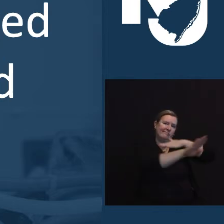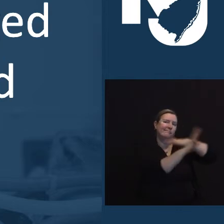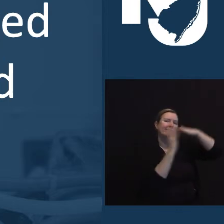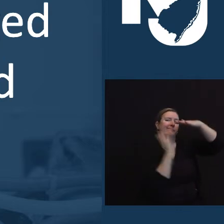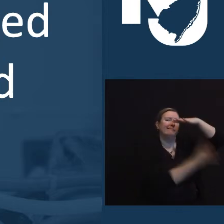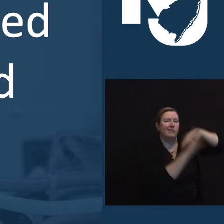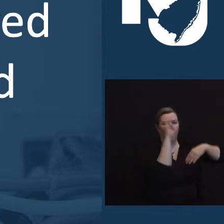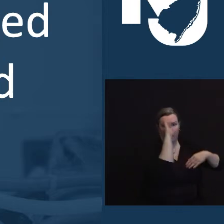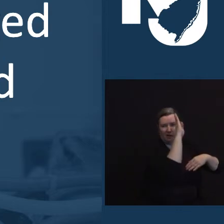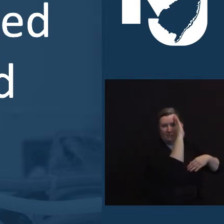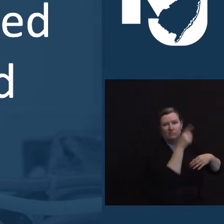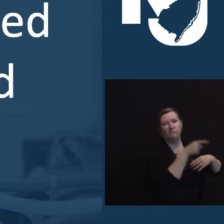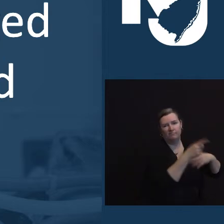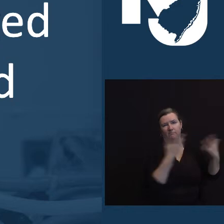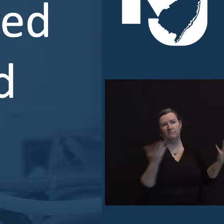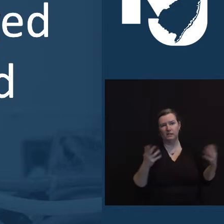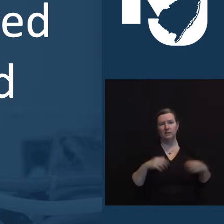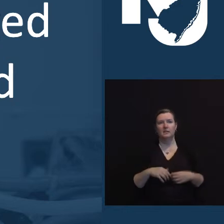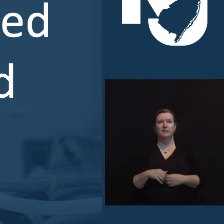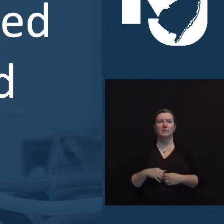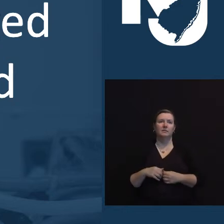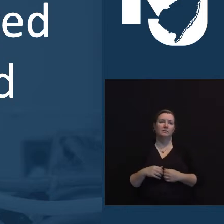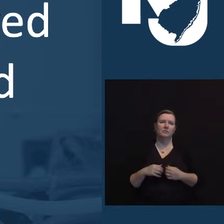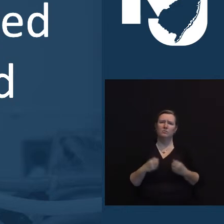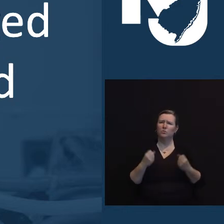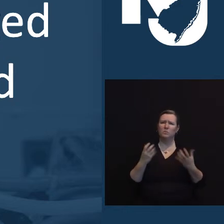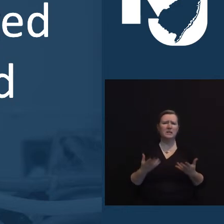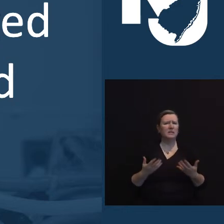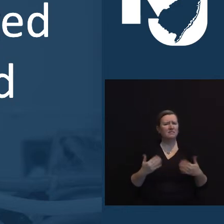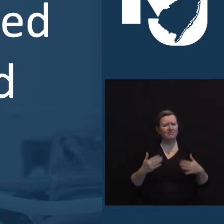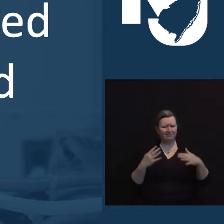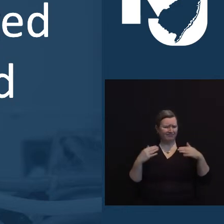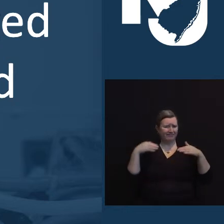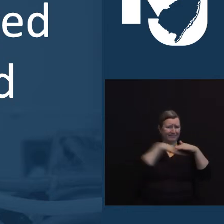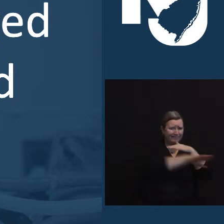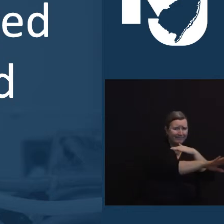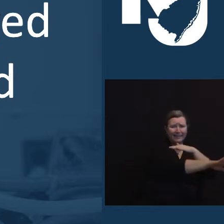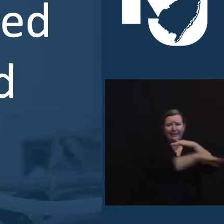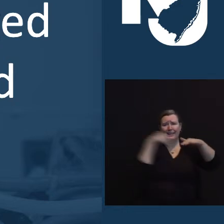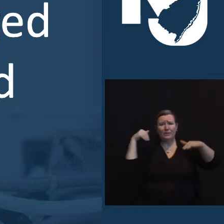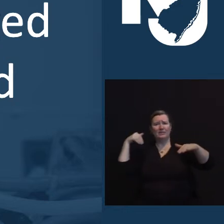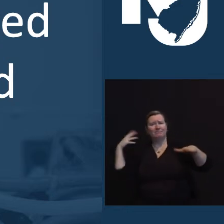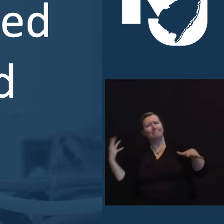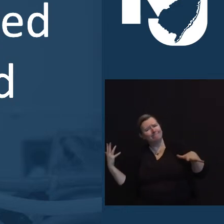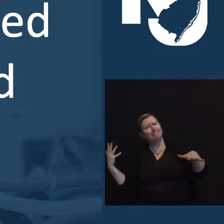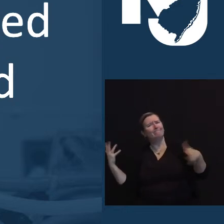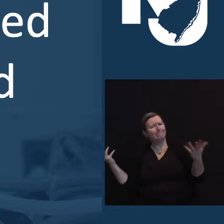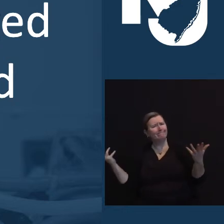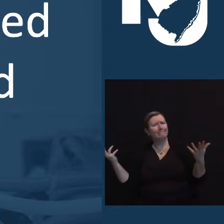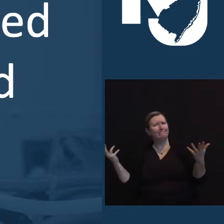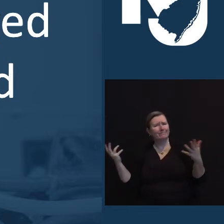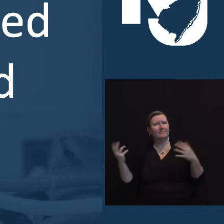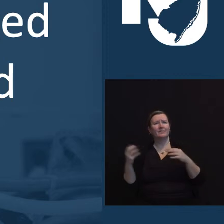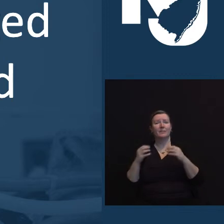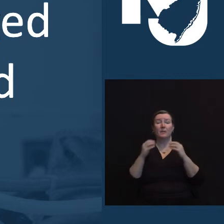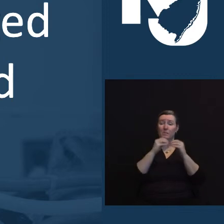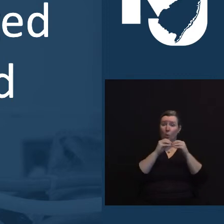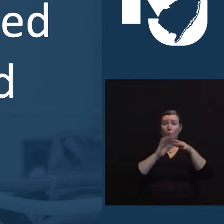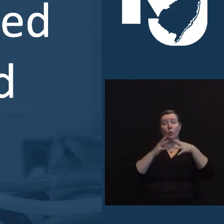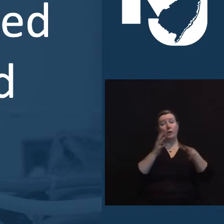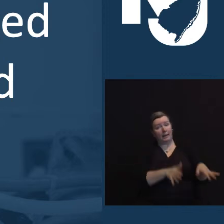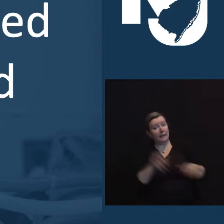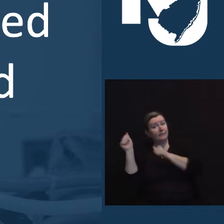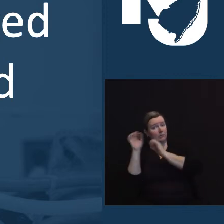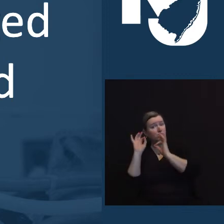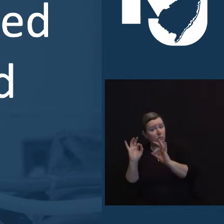That's 375 too many, but I like the days when more are coming out than are going in. And our hospitals, again, at the risk of comparing apples